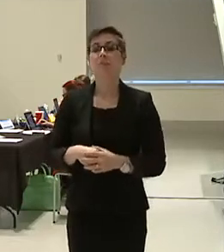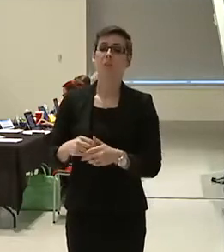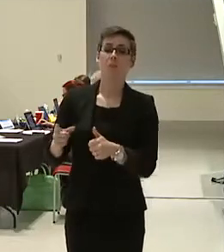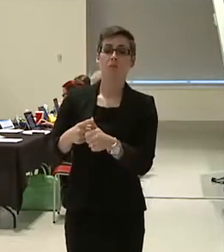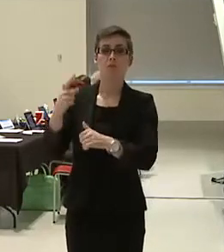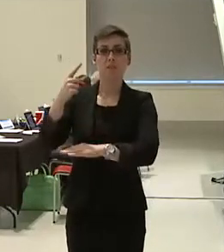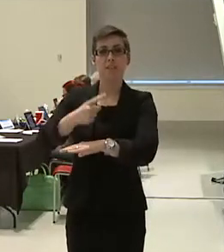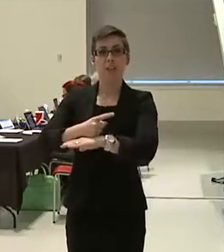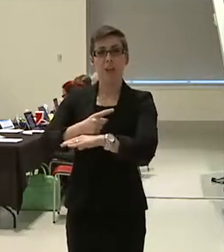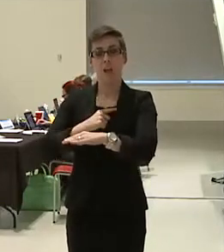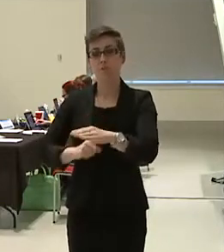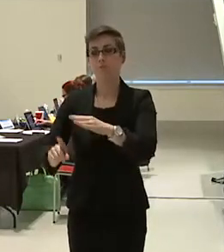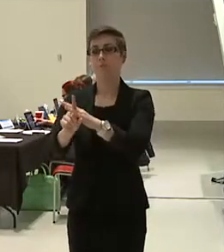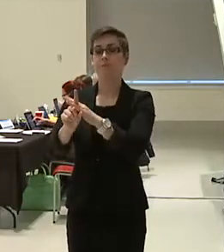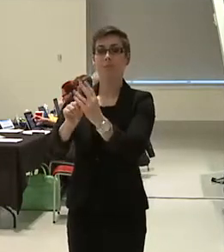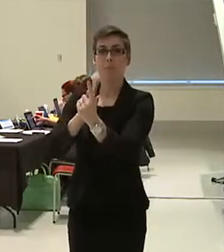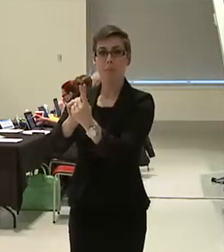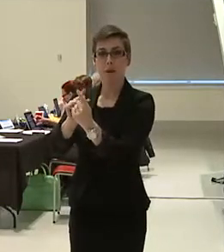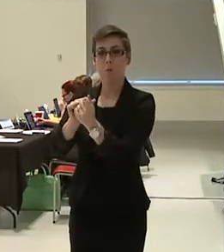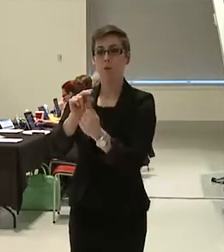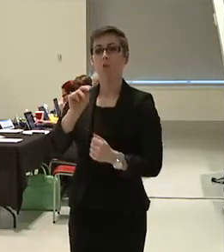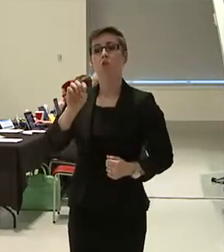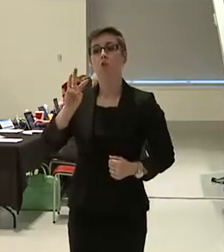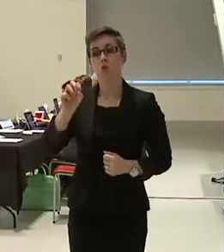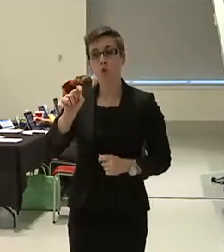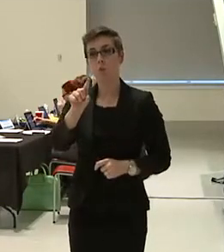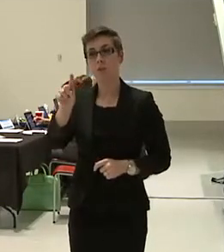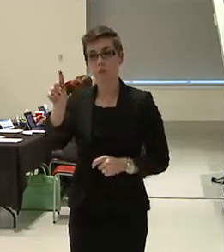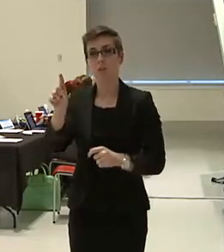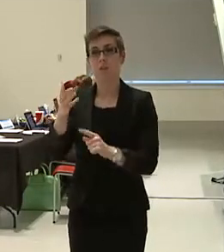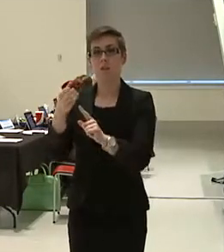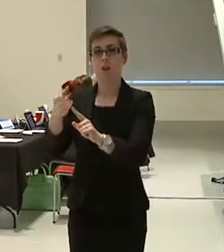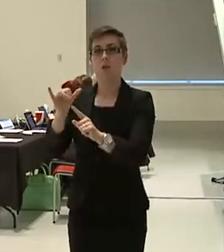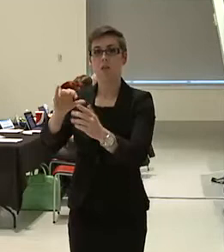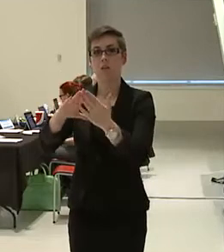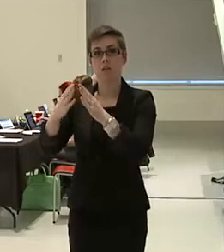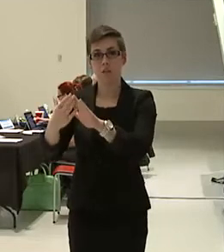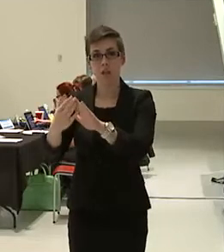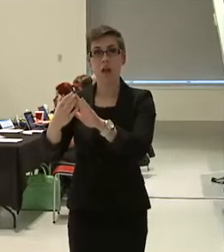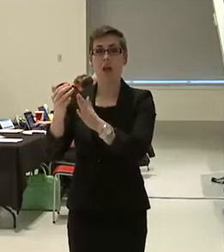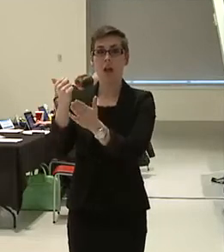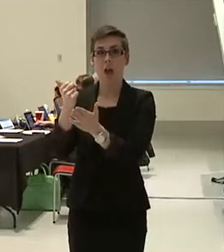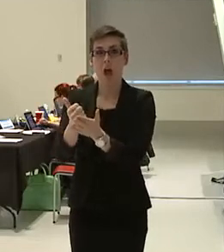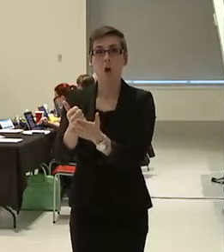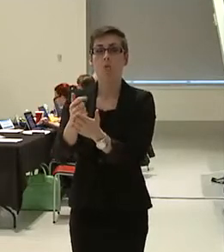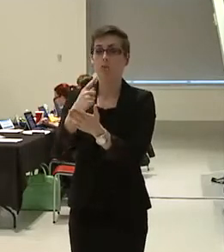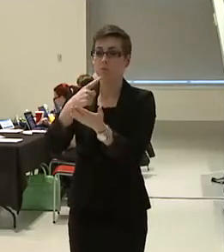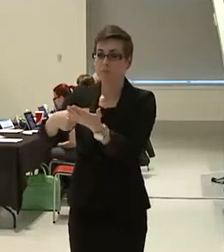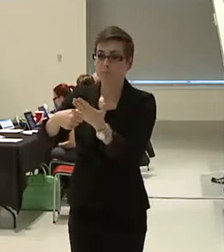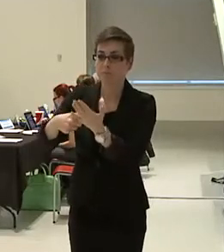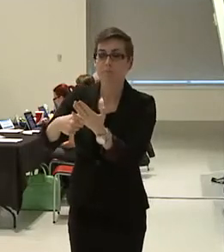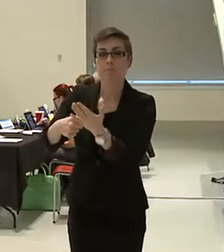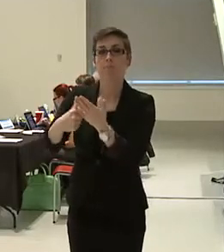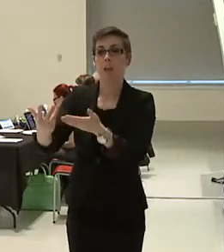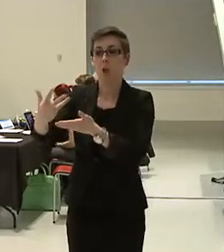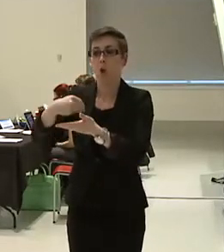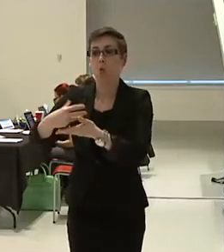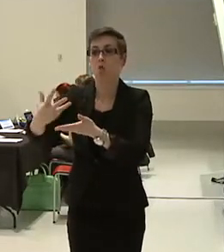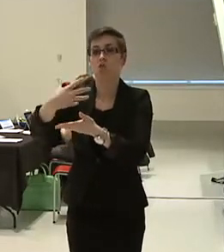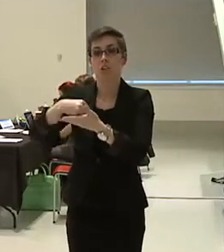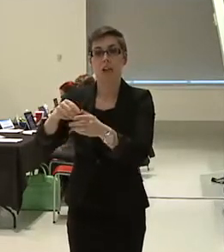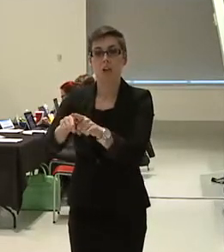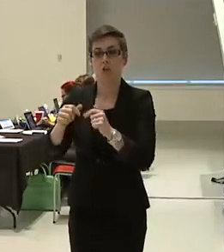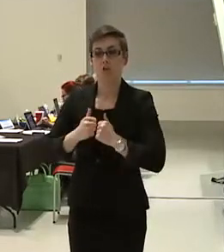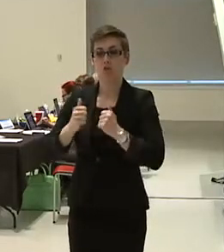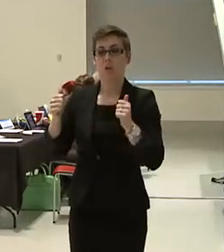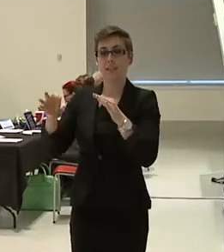one, I met with the local news outlets and established an expectation of inclusion and transparency. We used informative messaging,